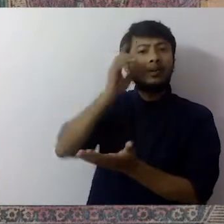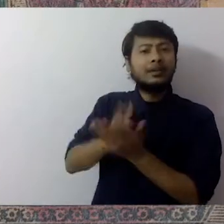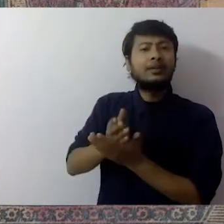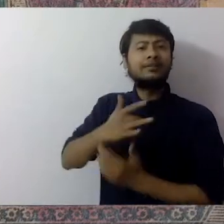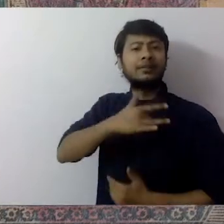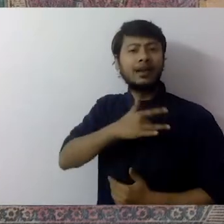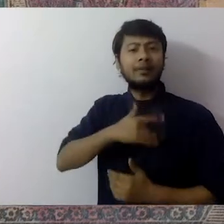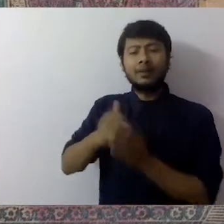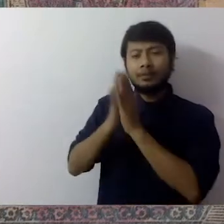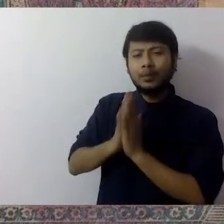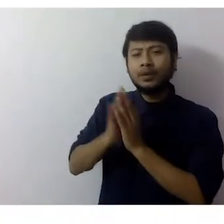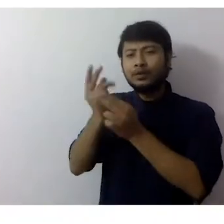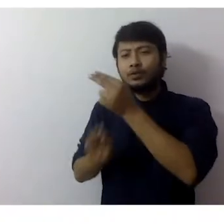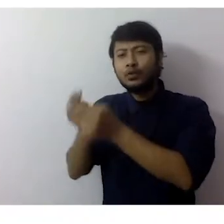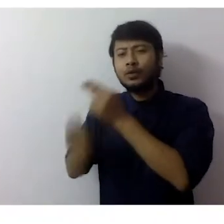19th century Kolkata.